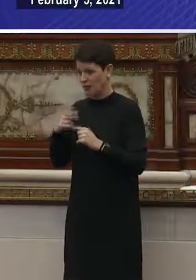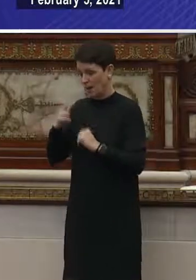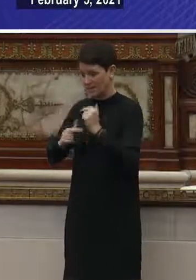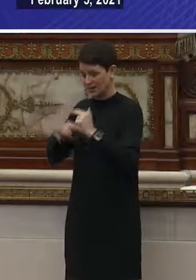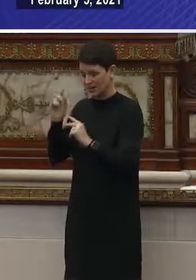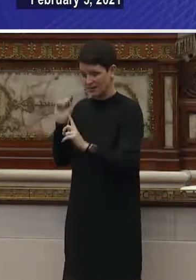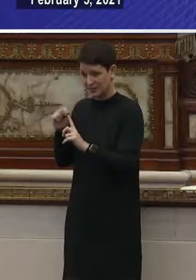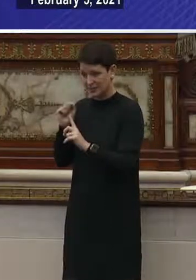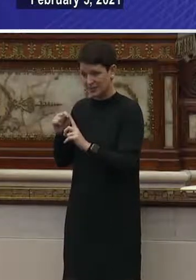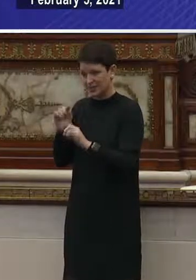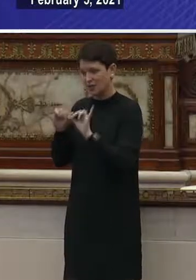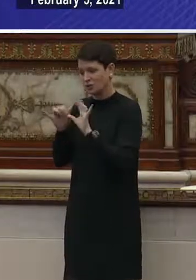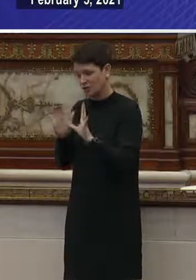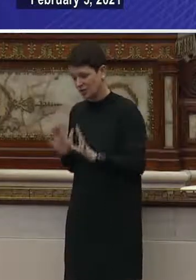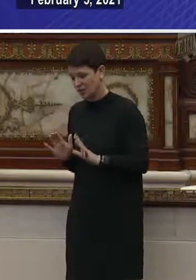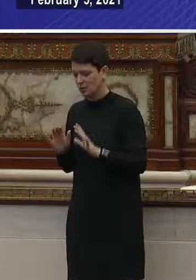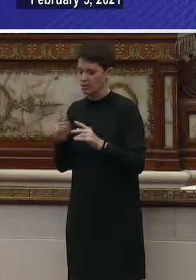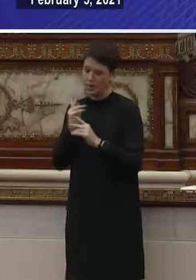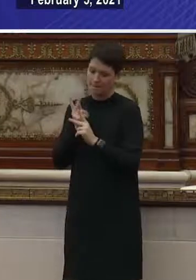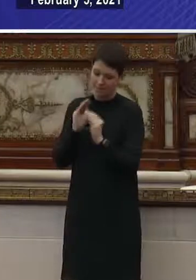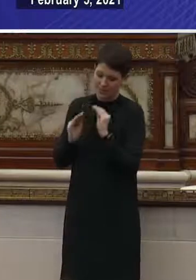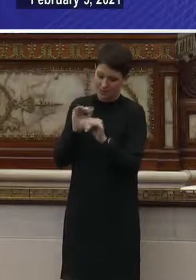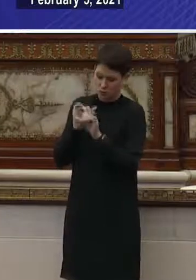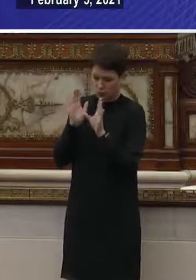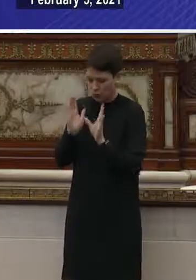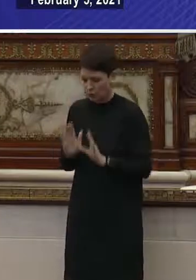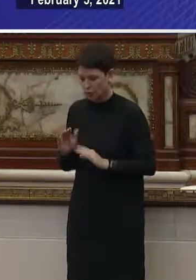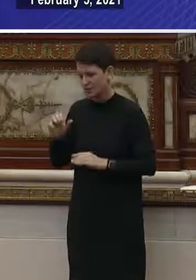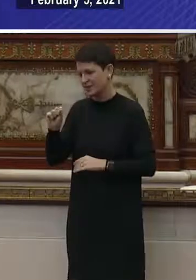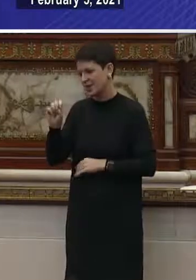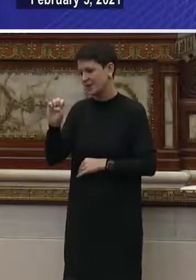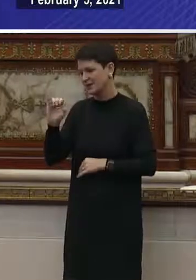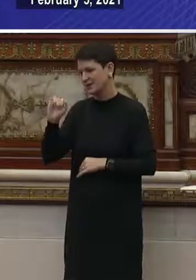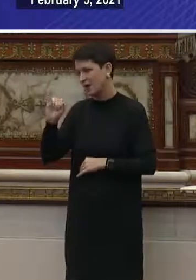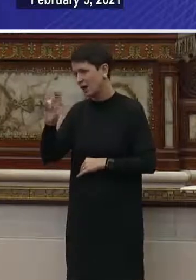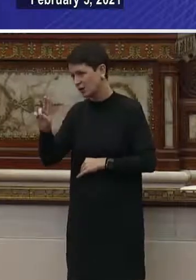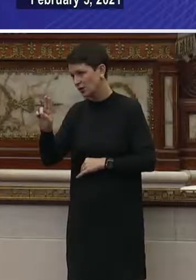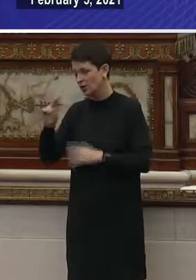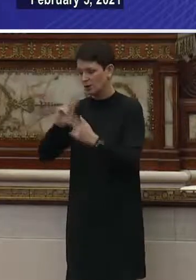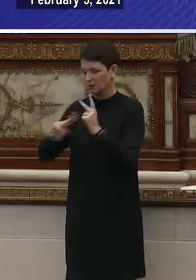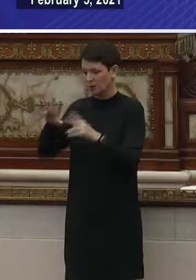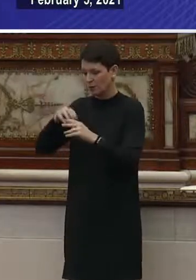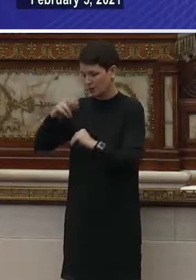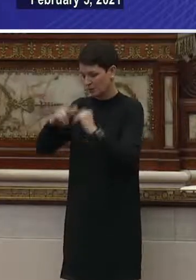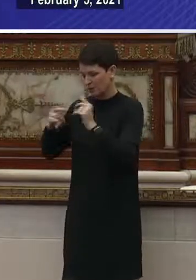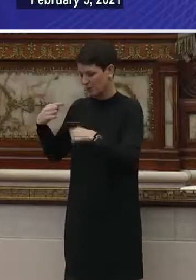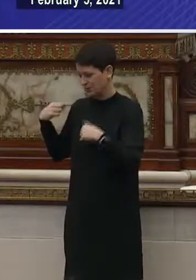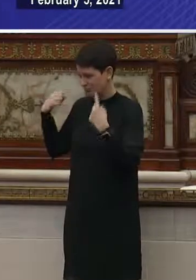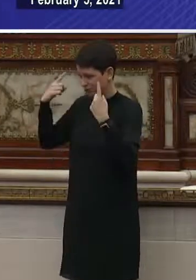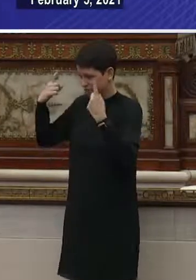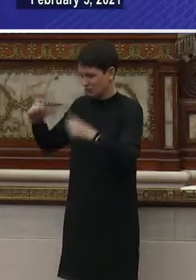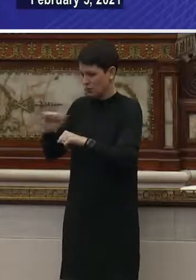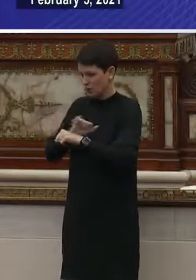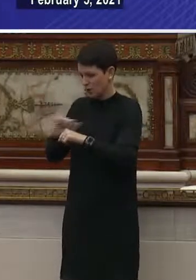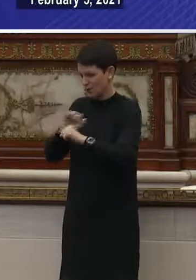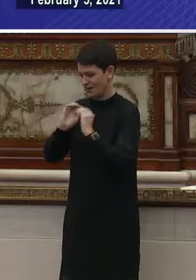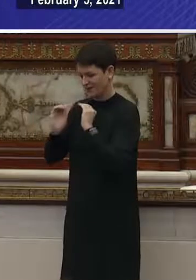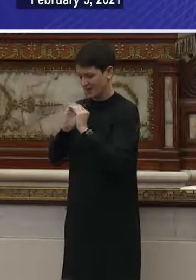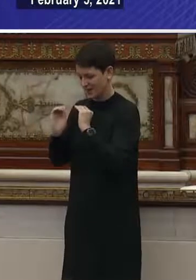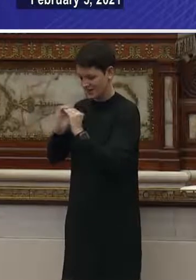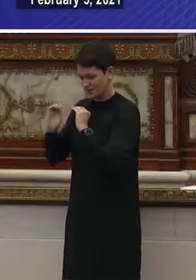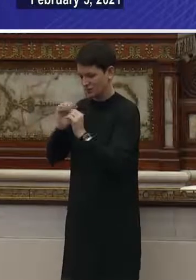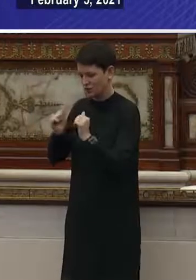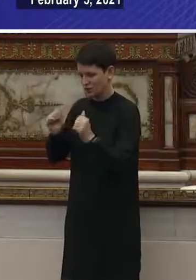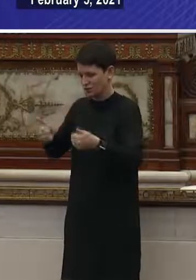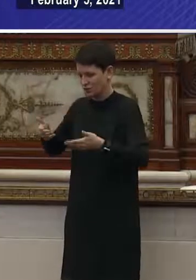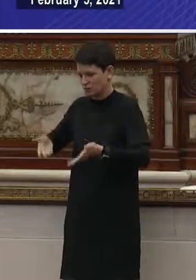building engineers and our maintenance workers, SCIU and others who have been in our buildings forever working, trying to bring